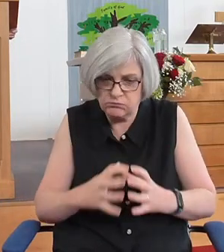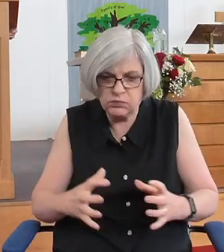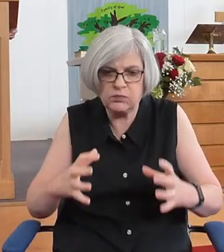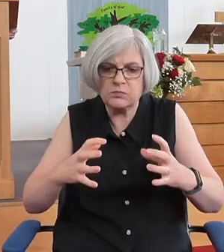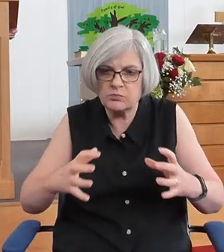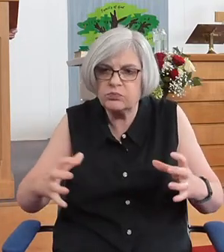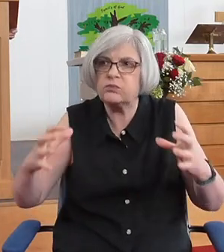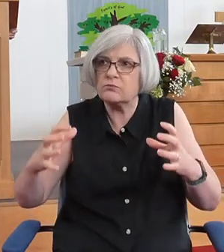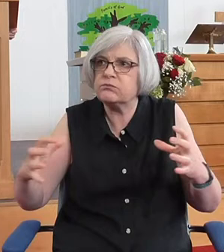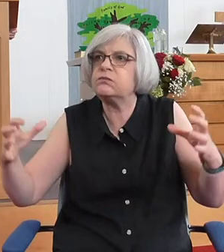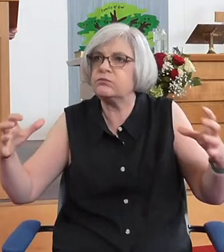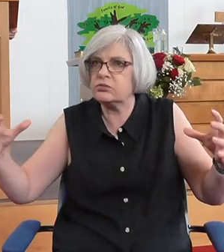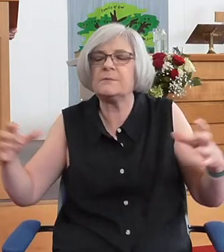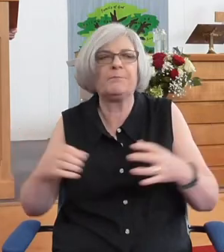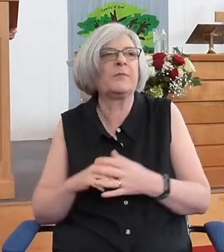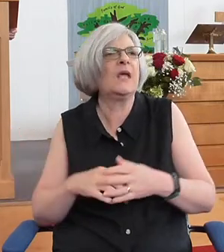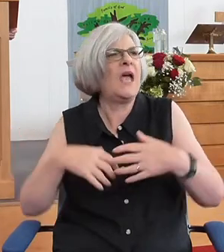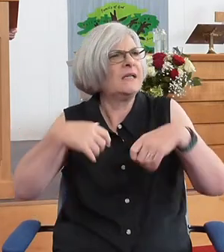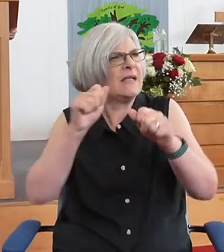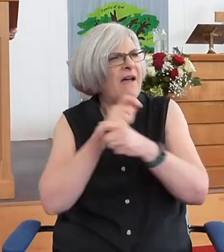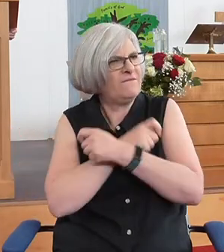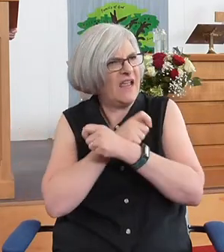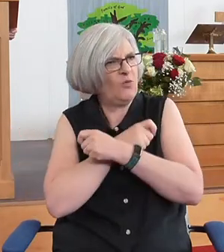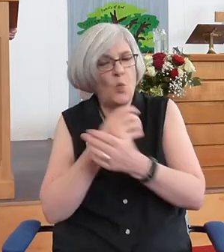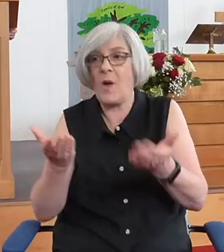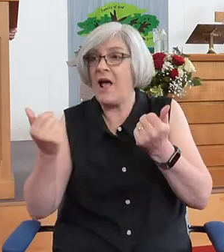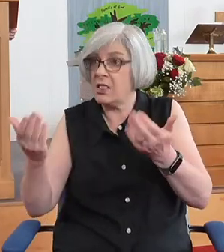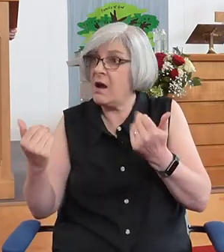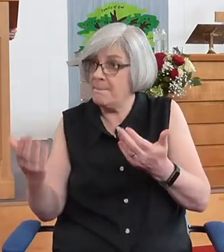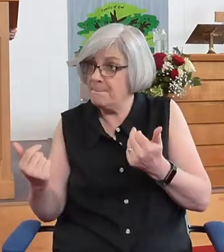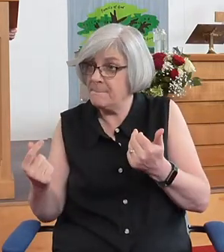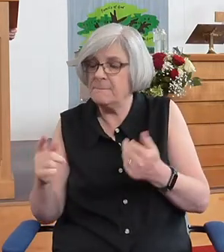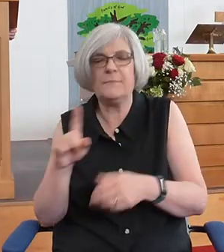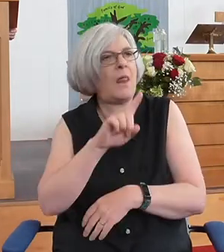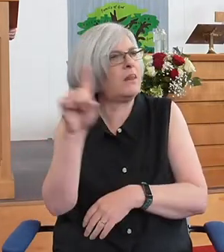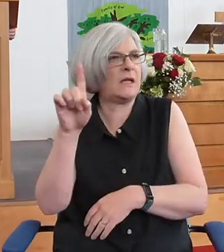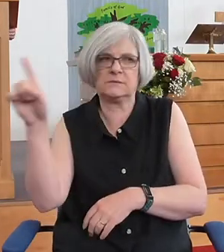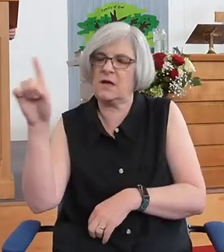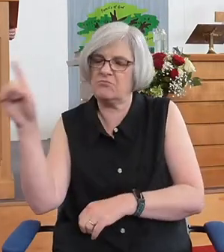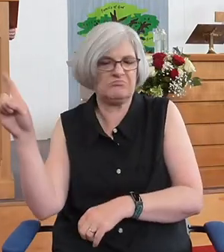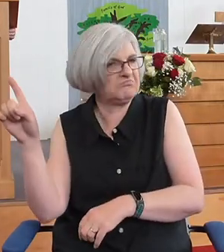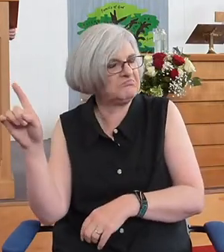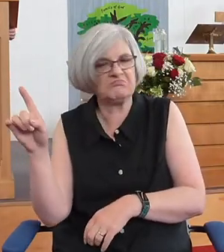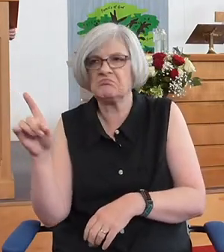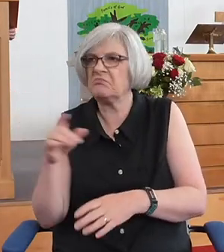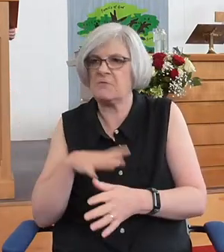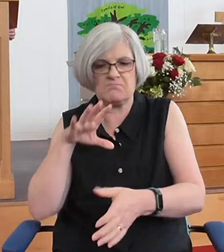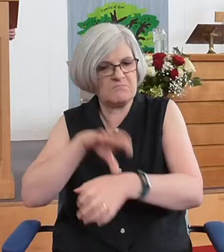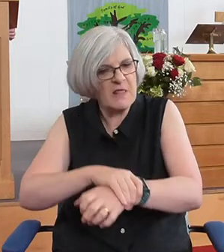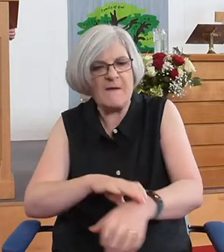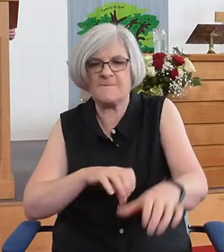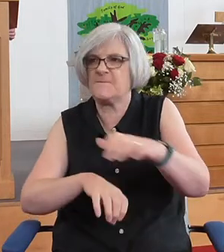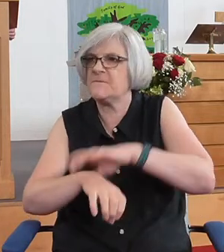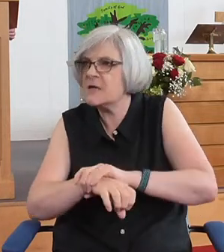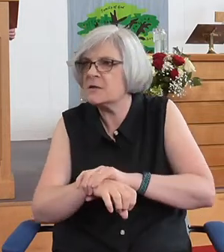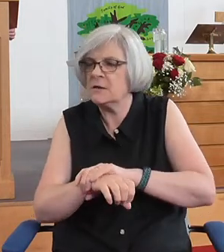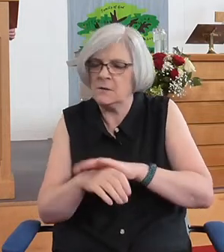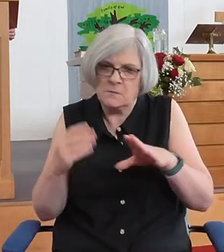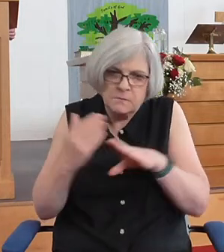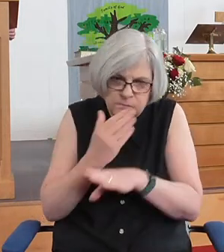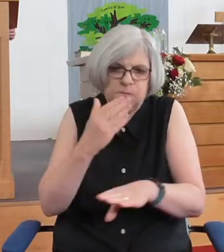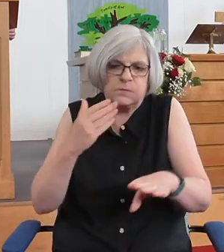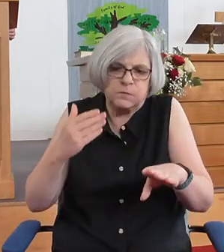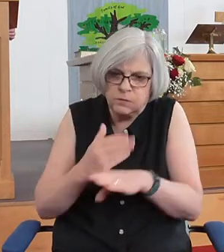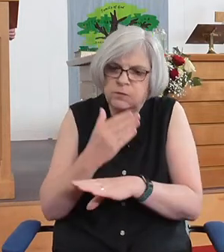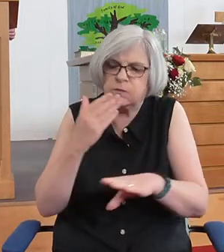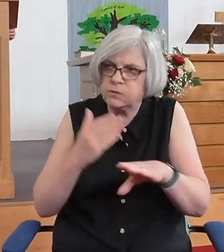But while the initial Pharaoh welcomed them into Egypt, later Pharaohs and the Egyptians enslaved them. They became the manual